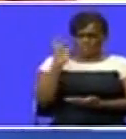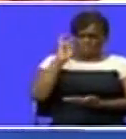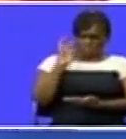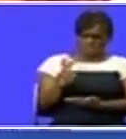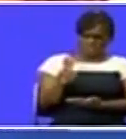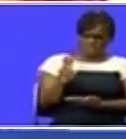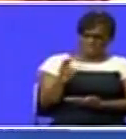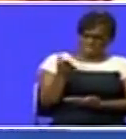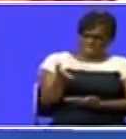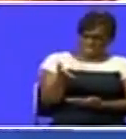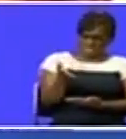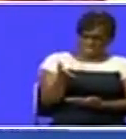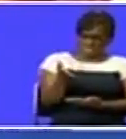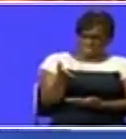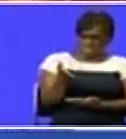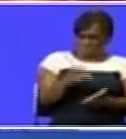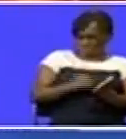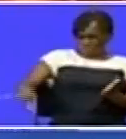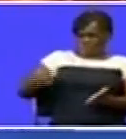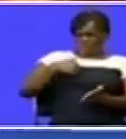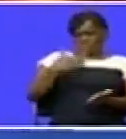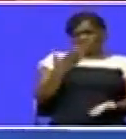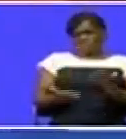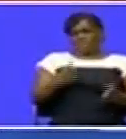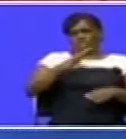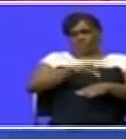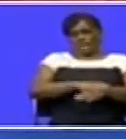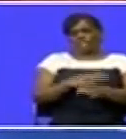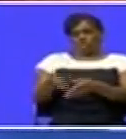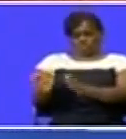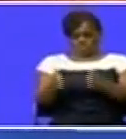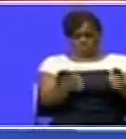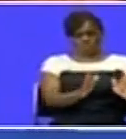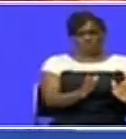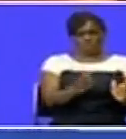makinike makiniondoa mimi, pengine wanaweza kupata nafasi.